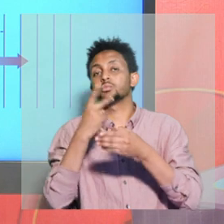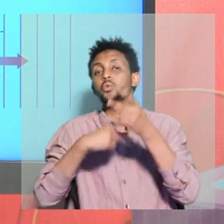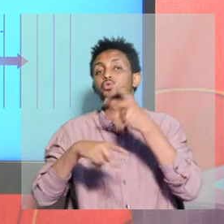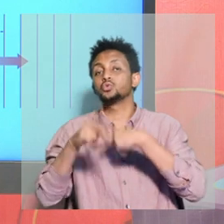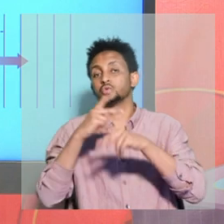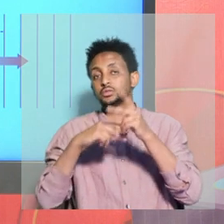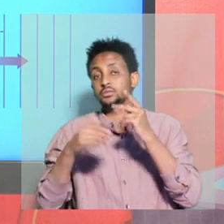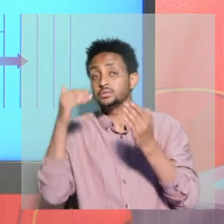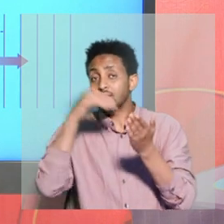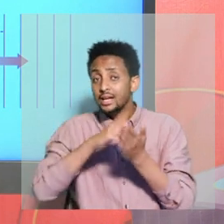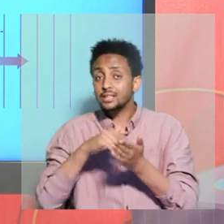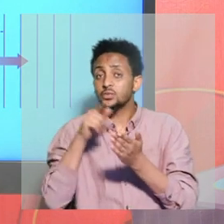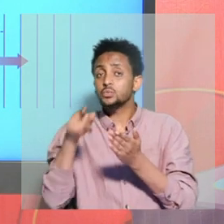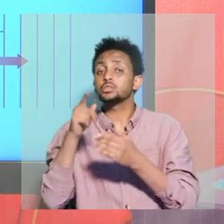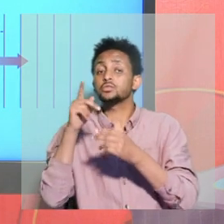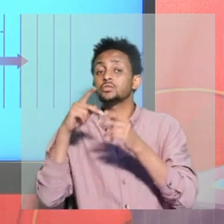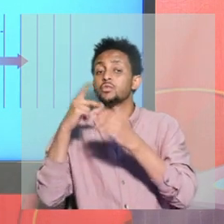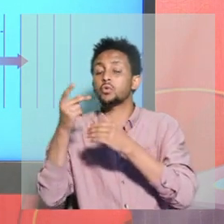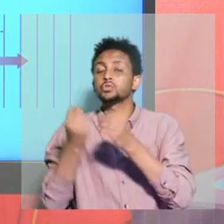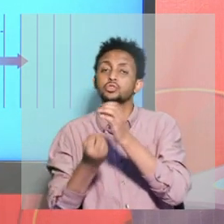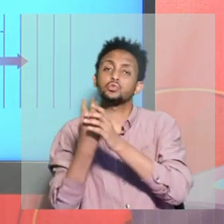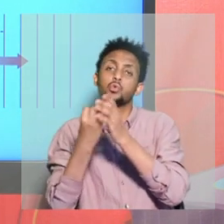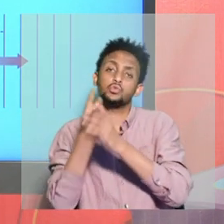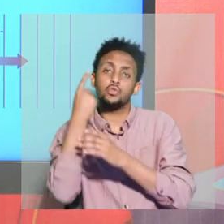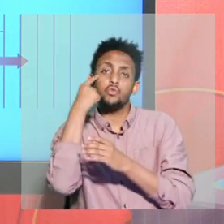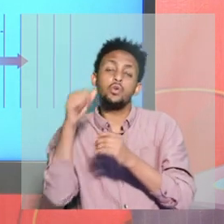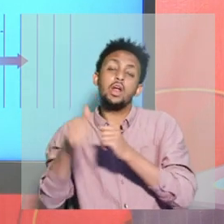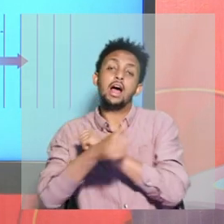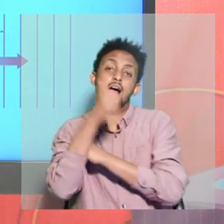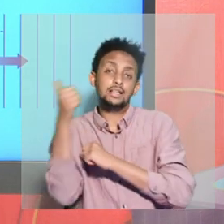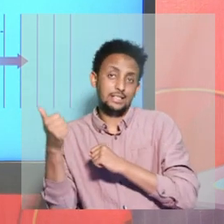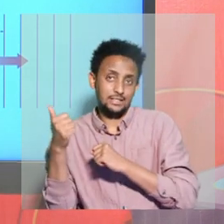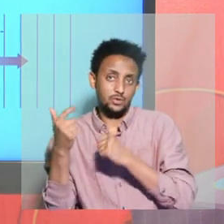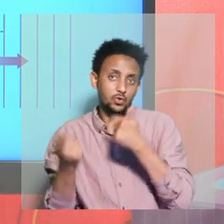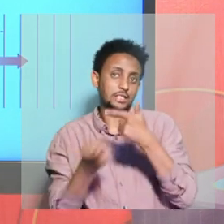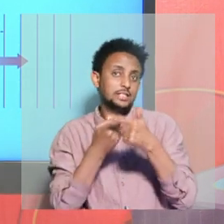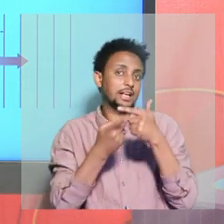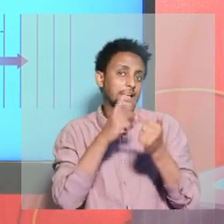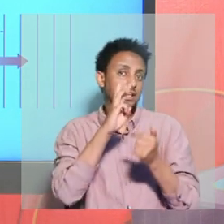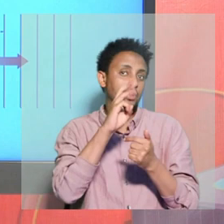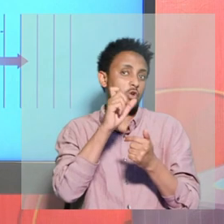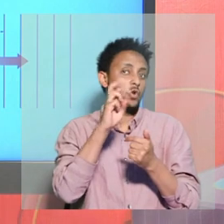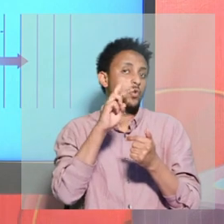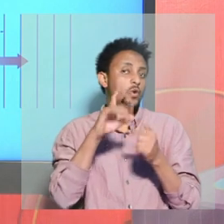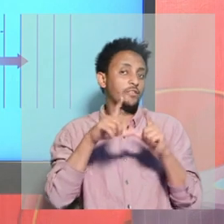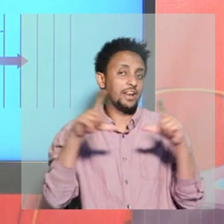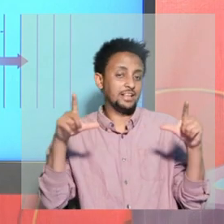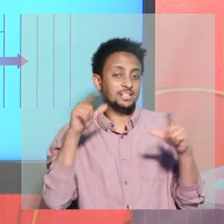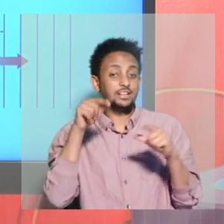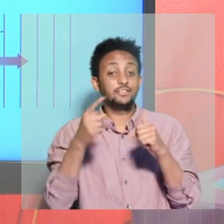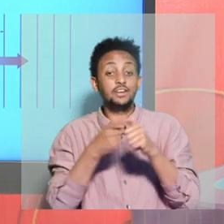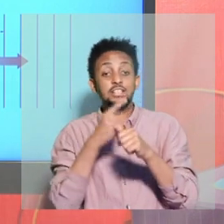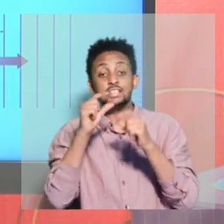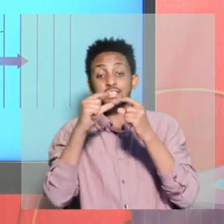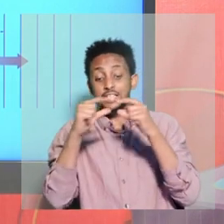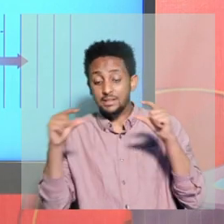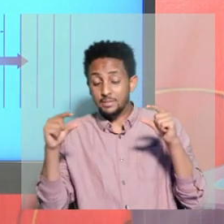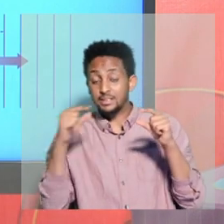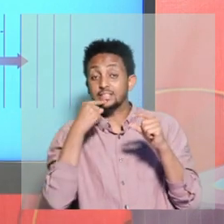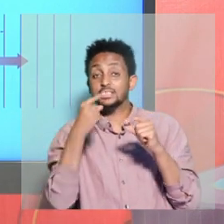Again, points on these wavefronts are the source for the others or secondary wavelets. So the first statement states